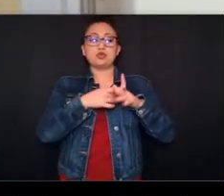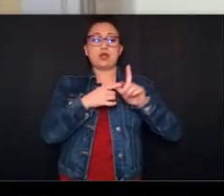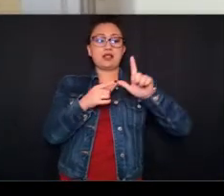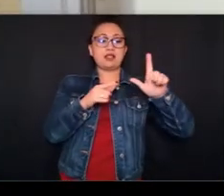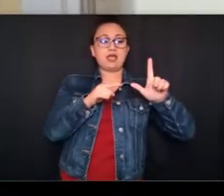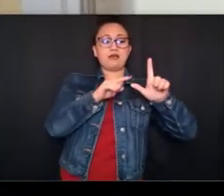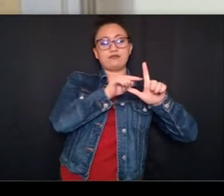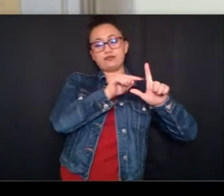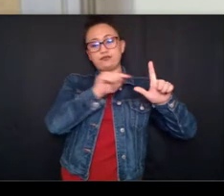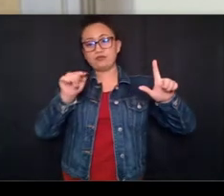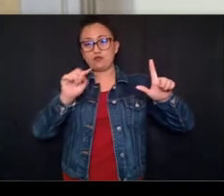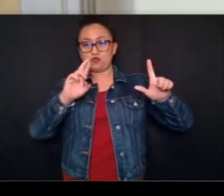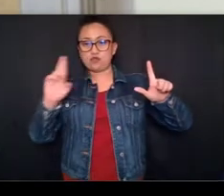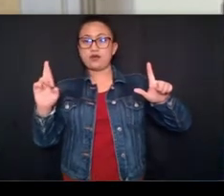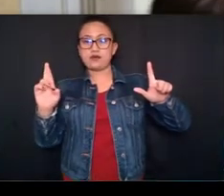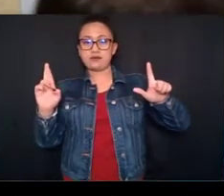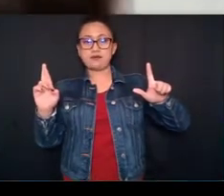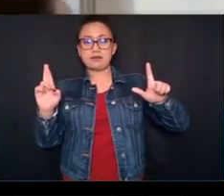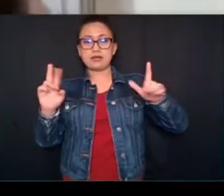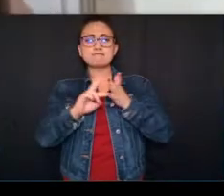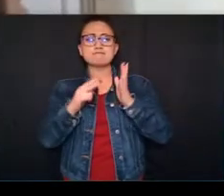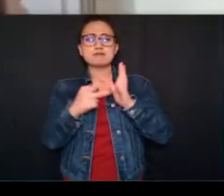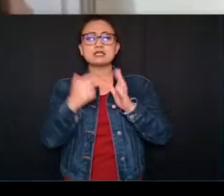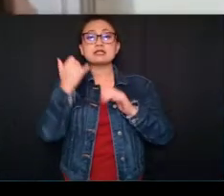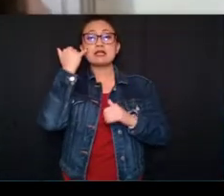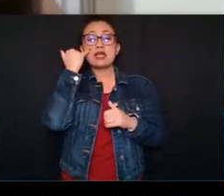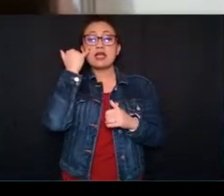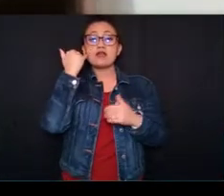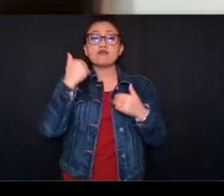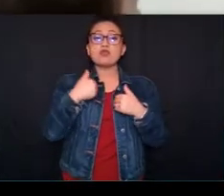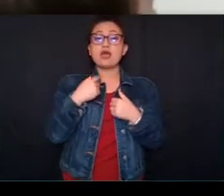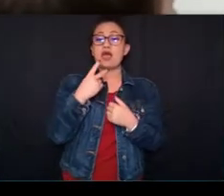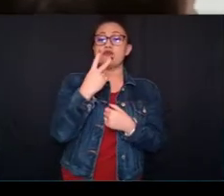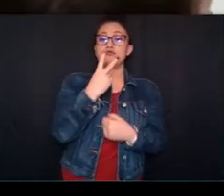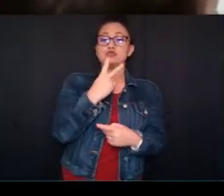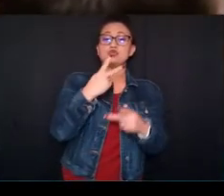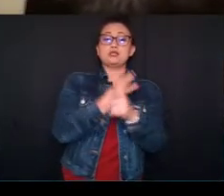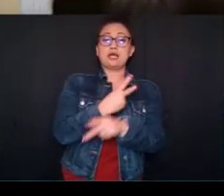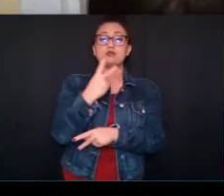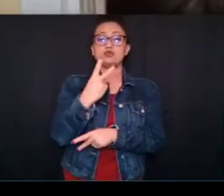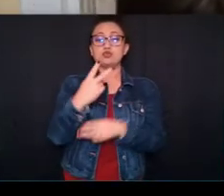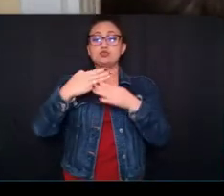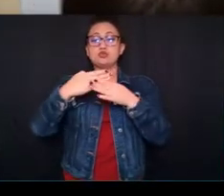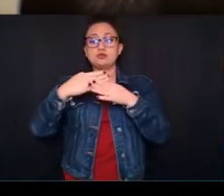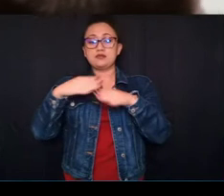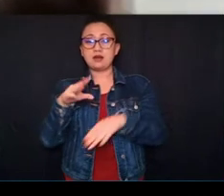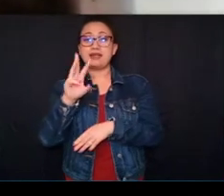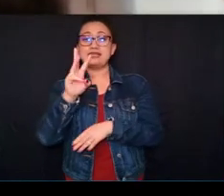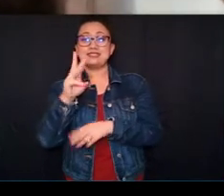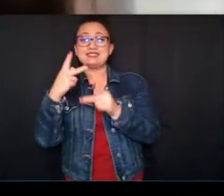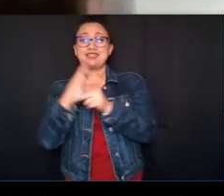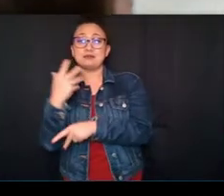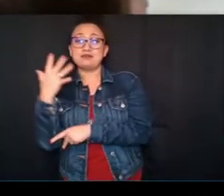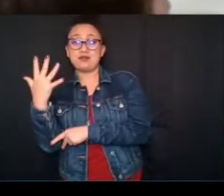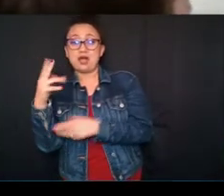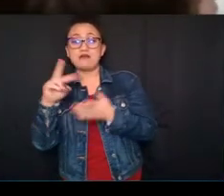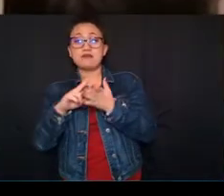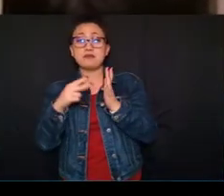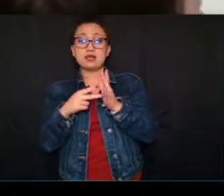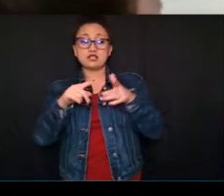right. What this means is if you have 2 times 2 divided by 6 times 5, then you're